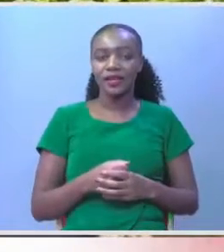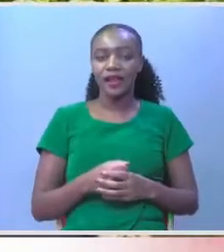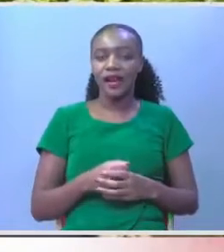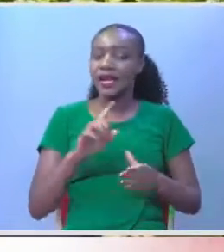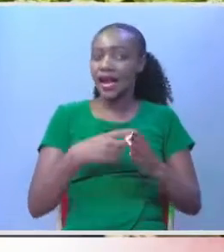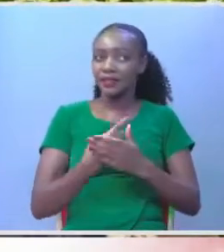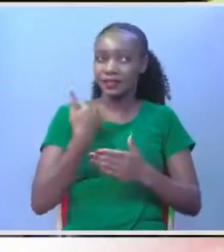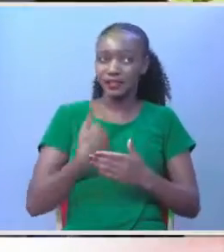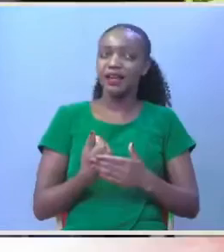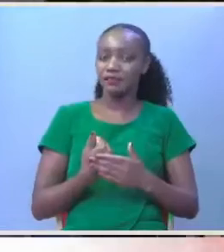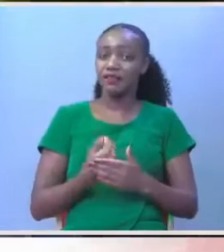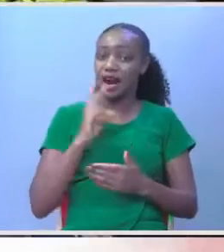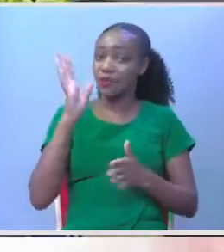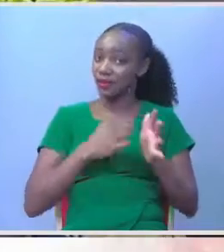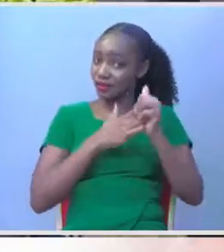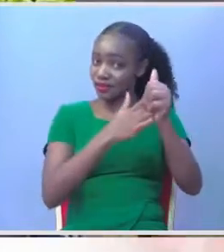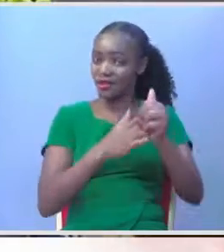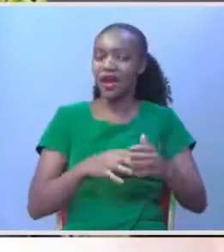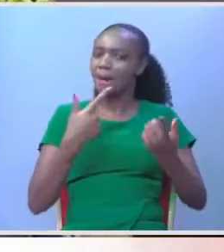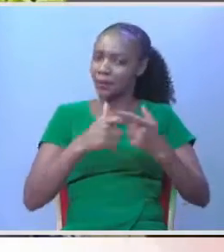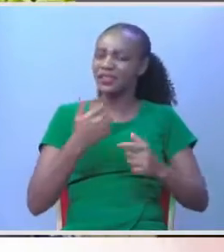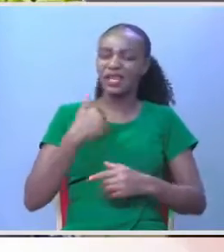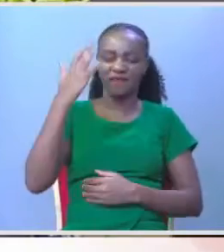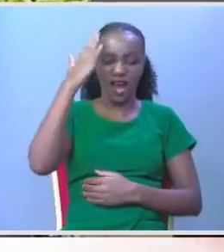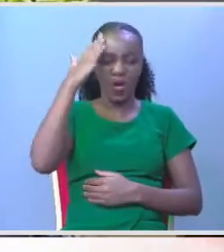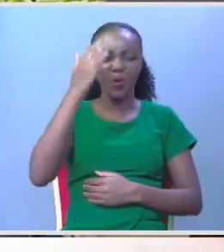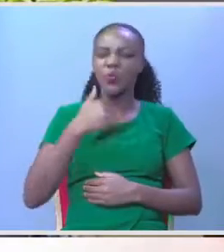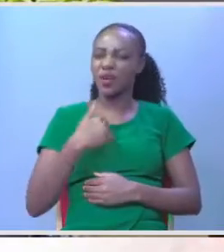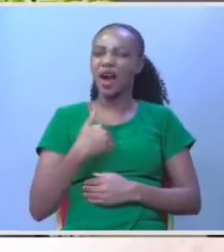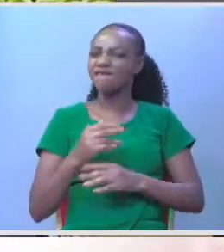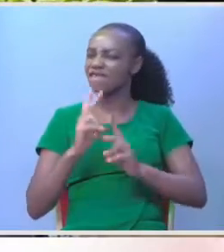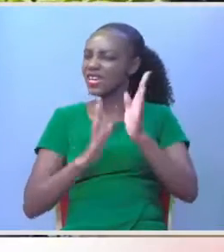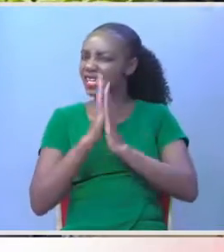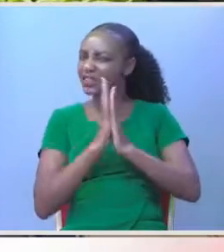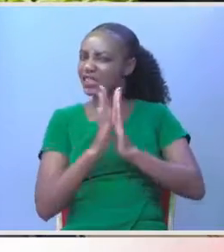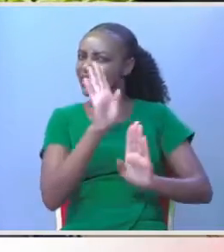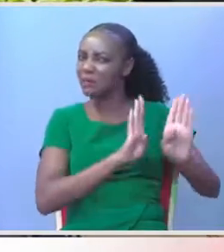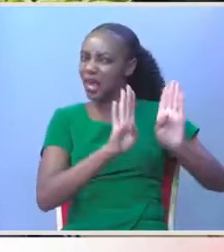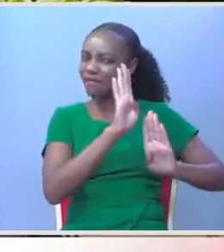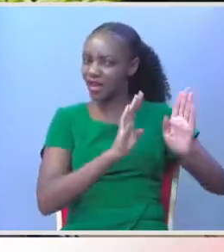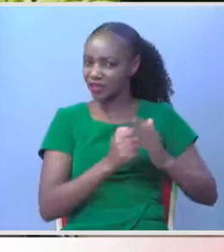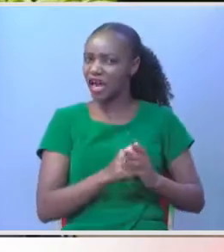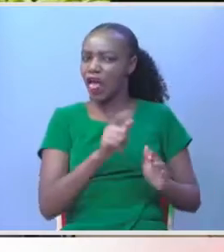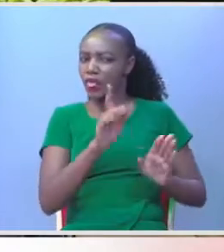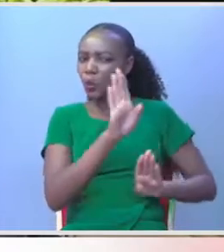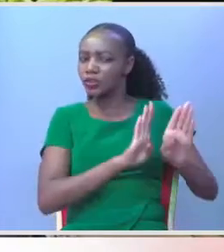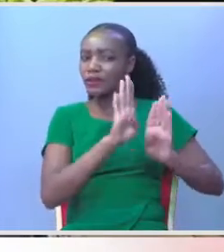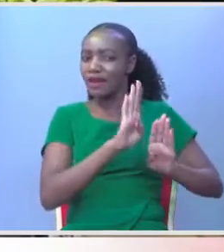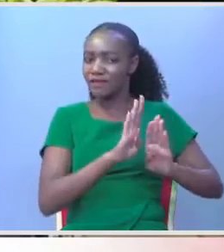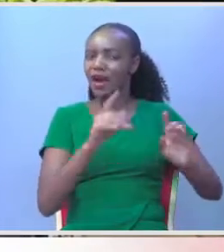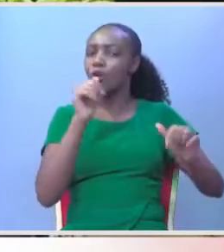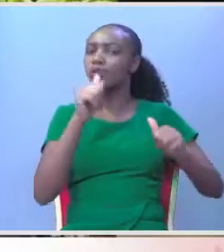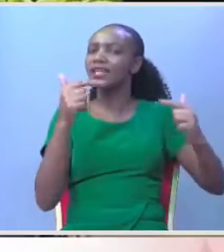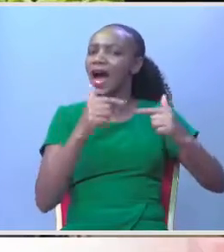And I'll lead that wrath. But I'm noticing that they have some very interesting trends. Those trends are undemocratic